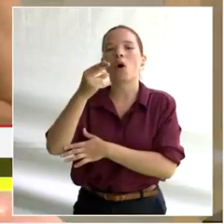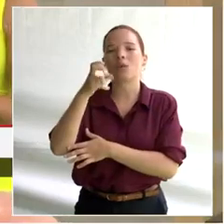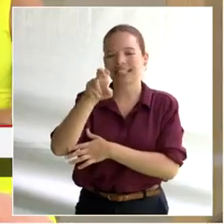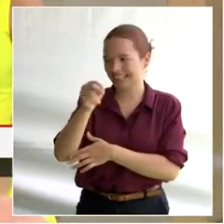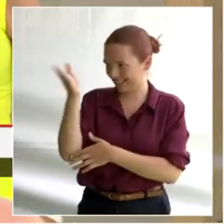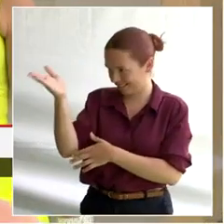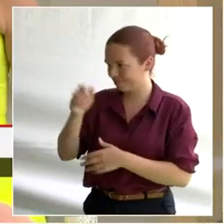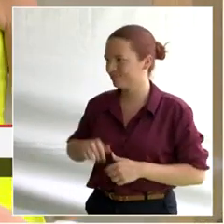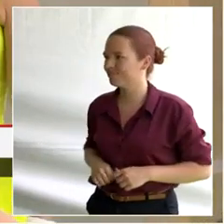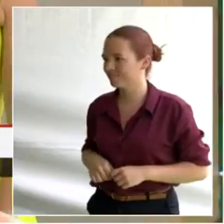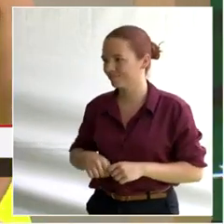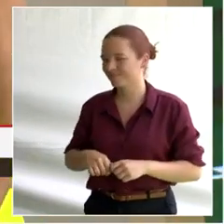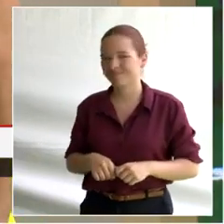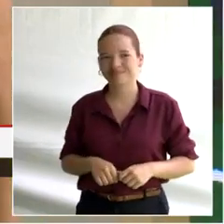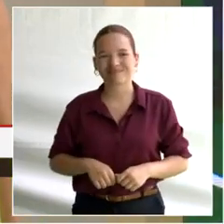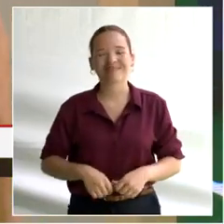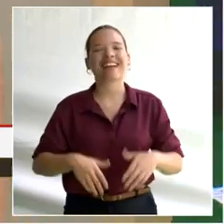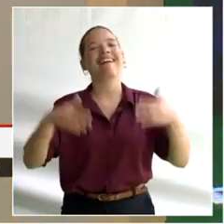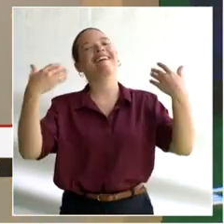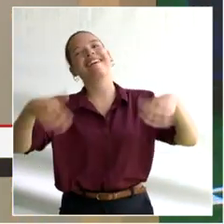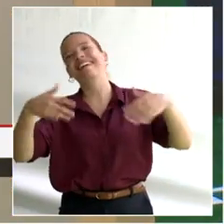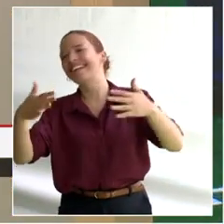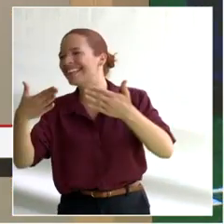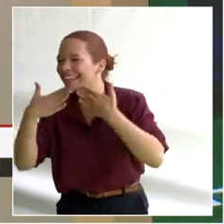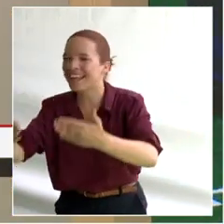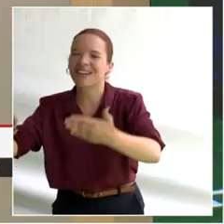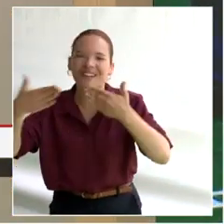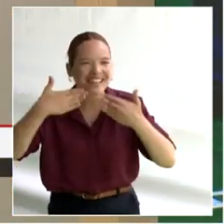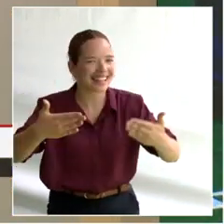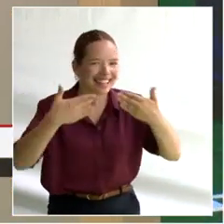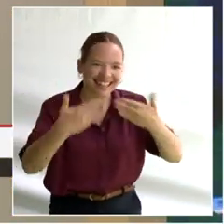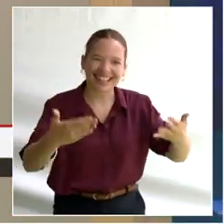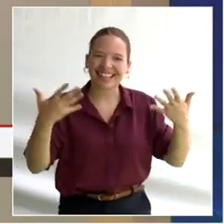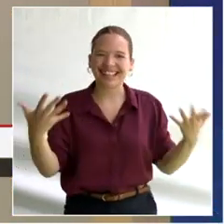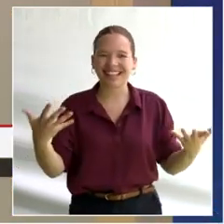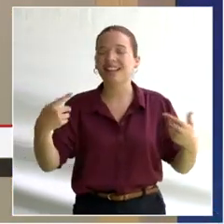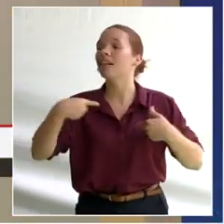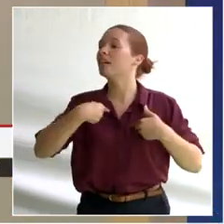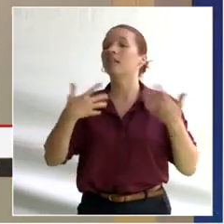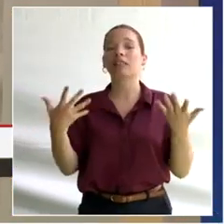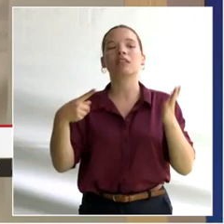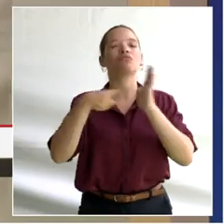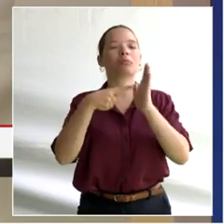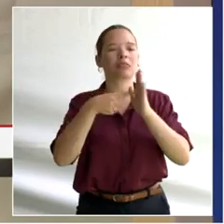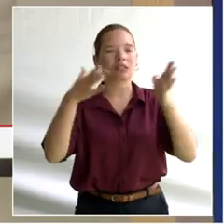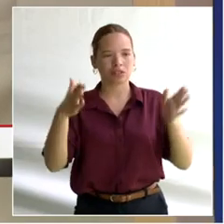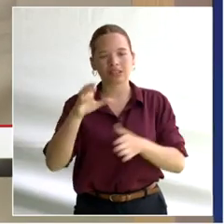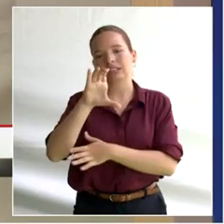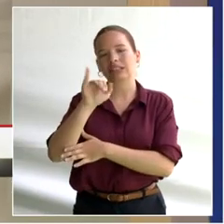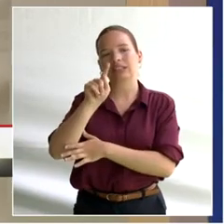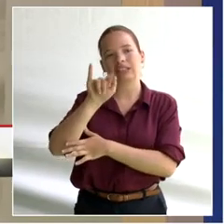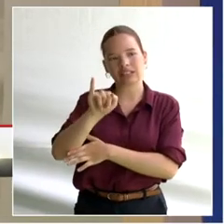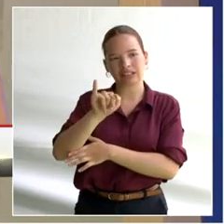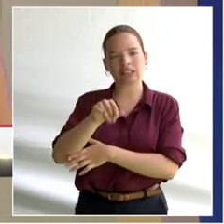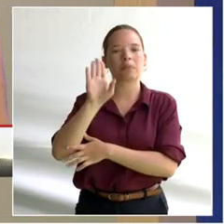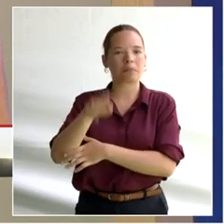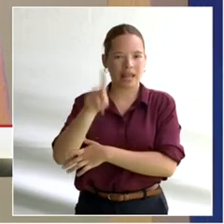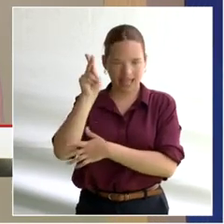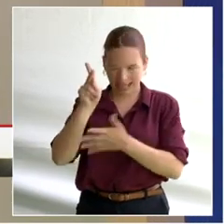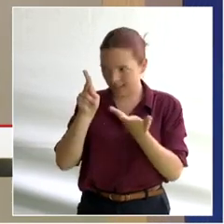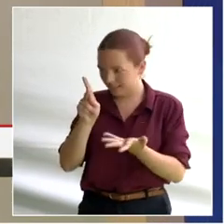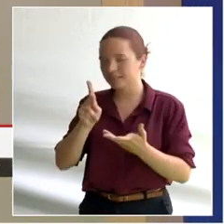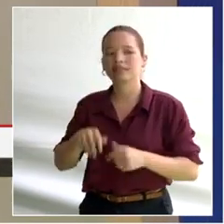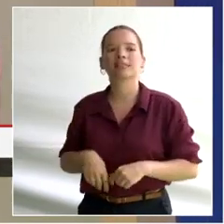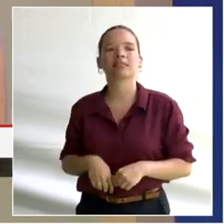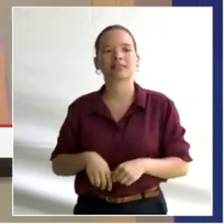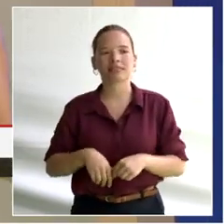Thank you so much. On behalf of Citibank and on behalf of our foundation in particular, we wanted to